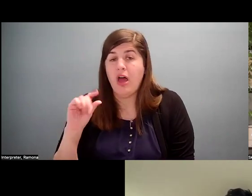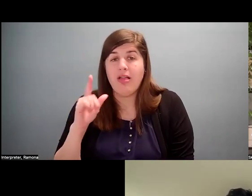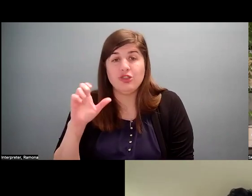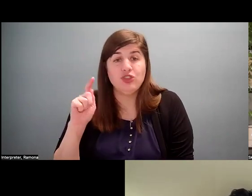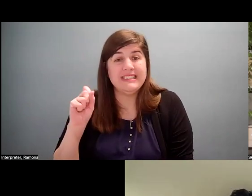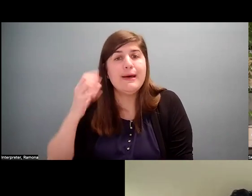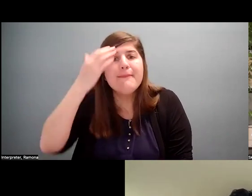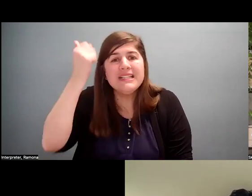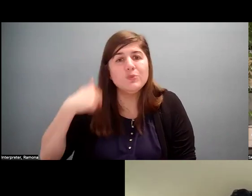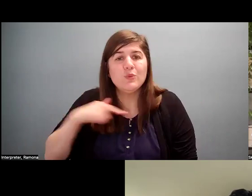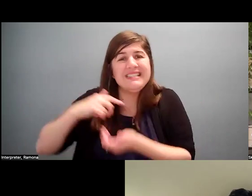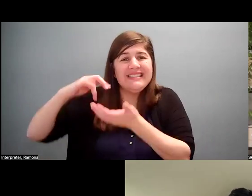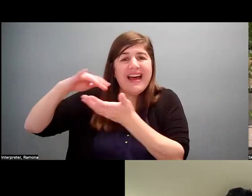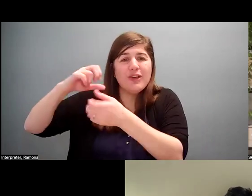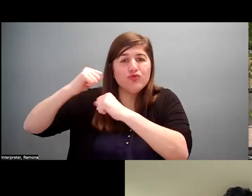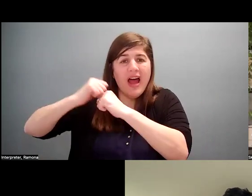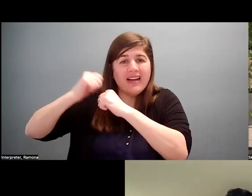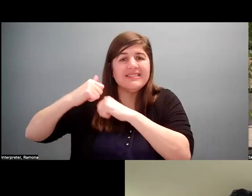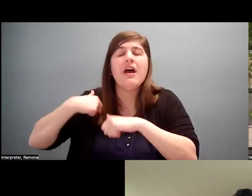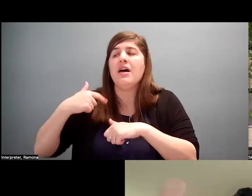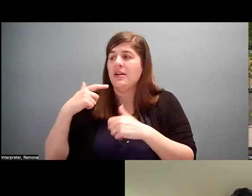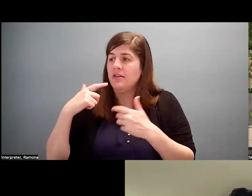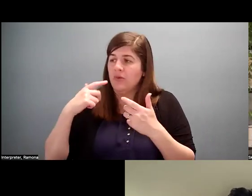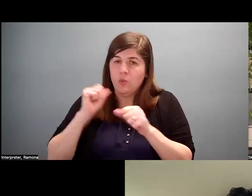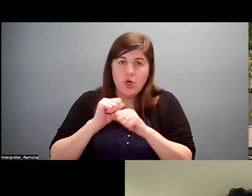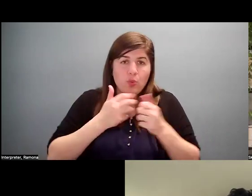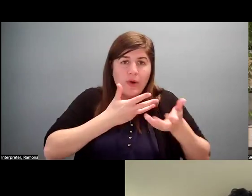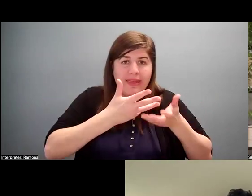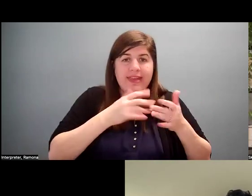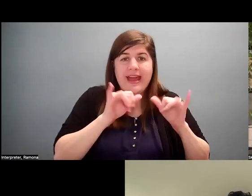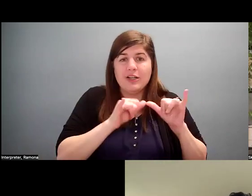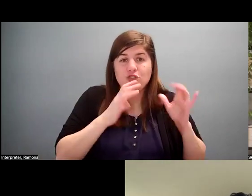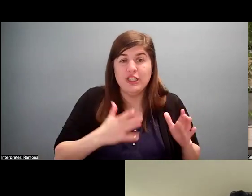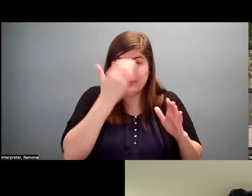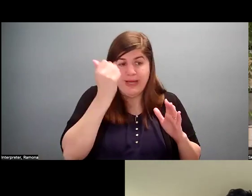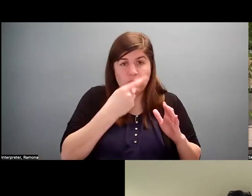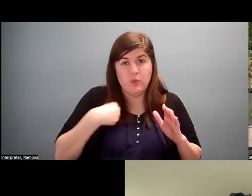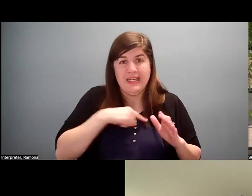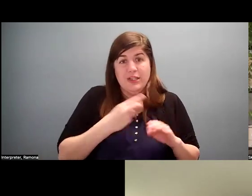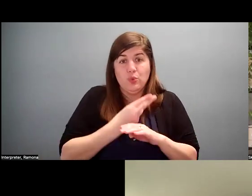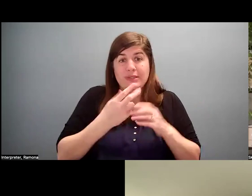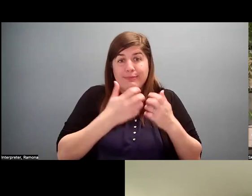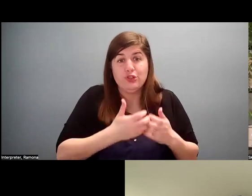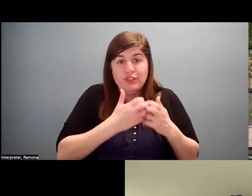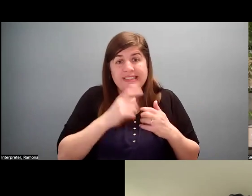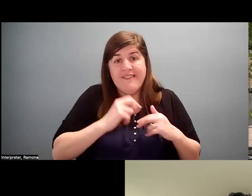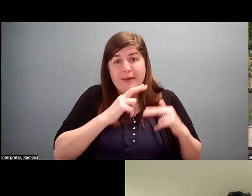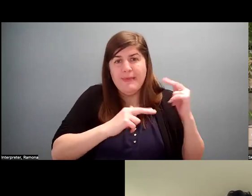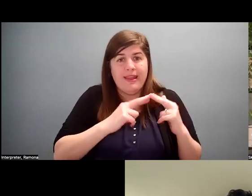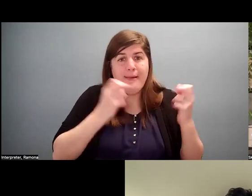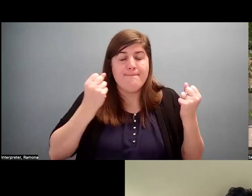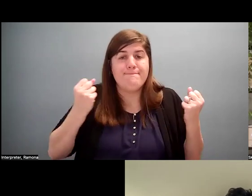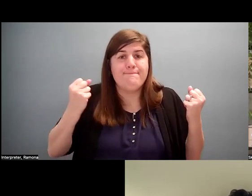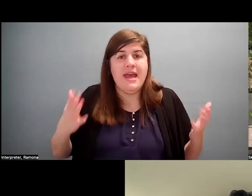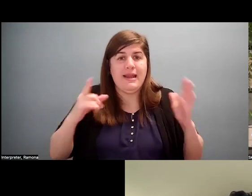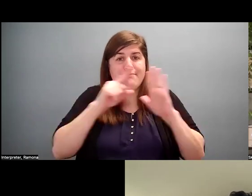rocks. Um, I work with engineers because we use machines that we have to build. Um, so there's like a lot of backgrounds